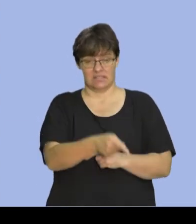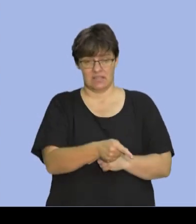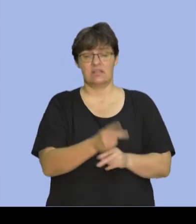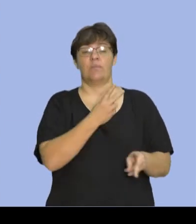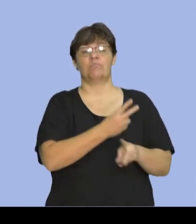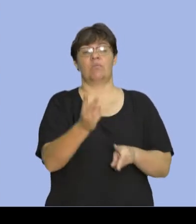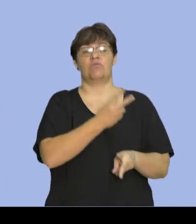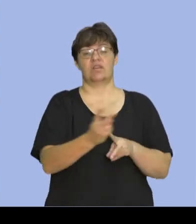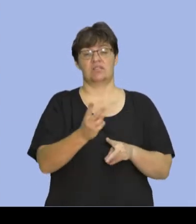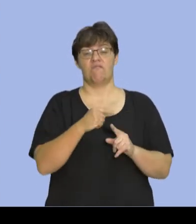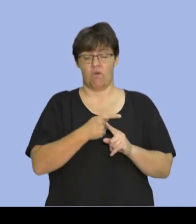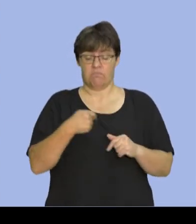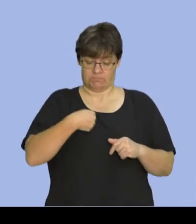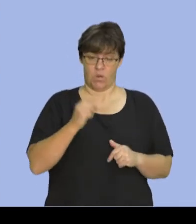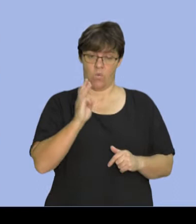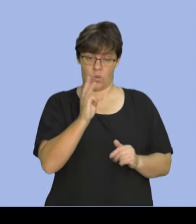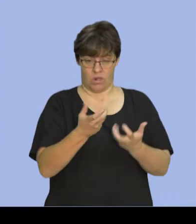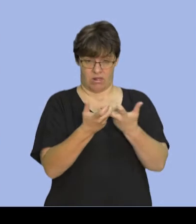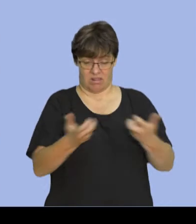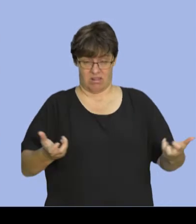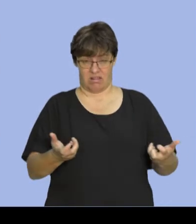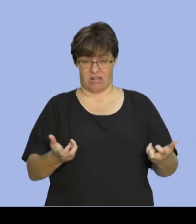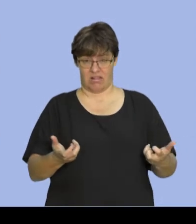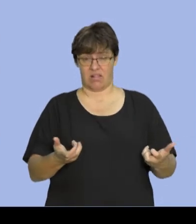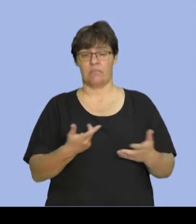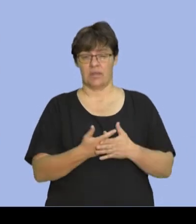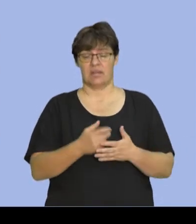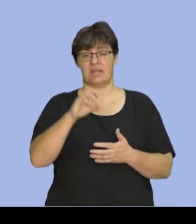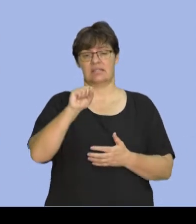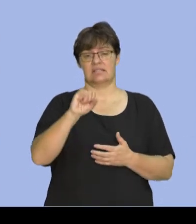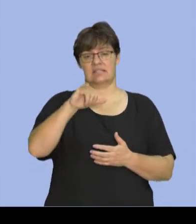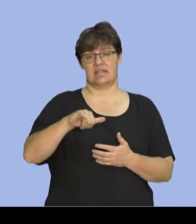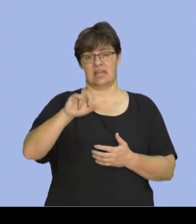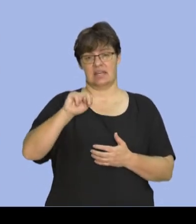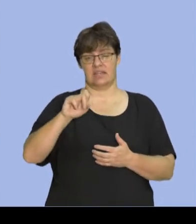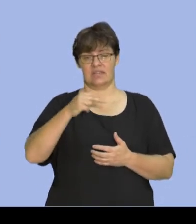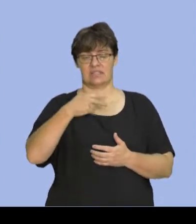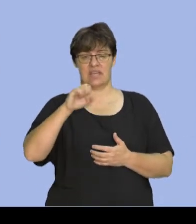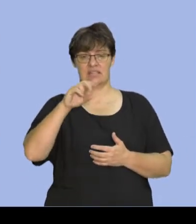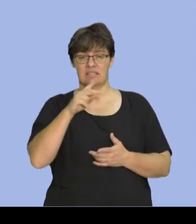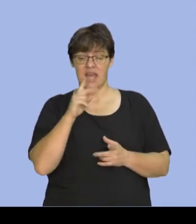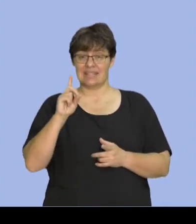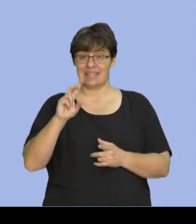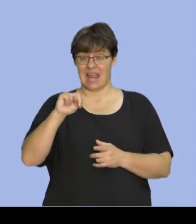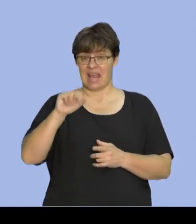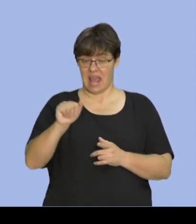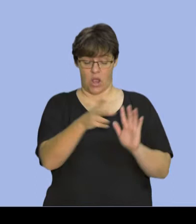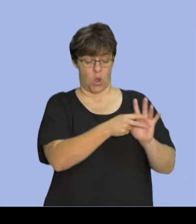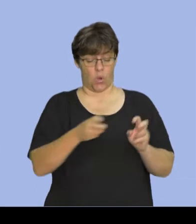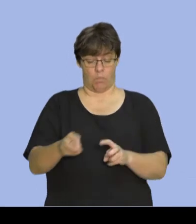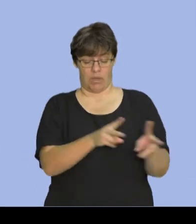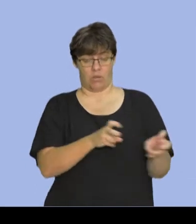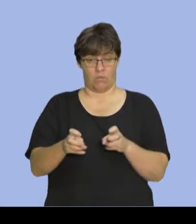preparation for cell division, where it synthesizes more copies of the DNA. It will